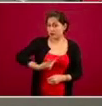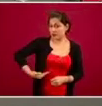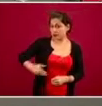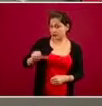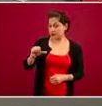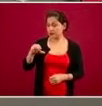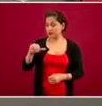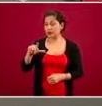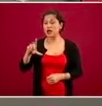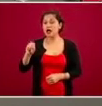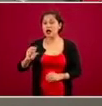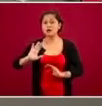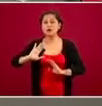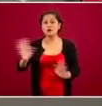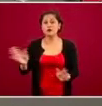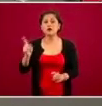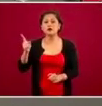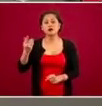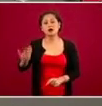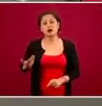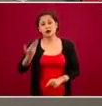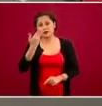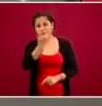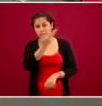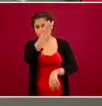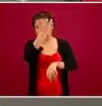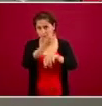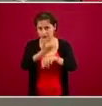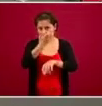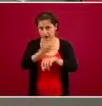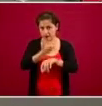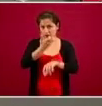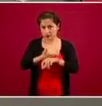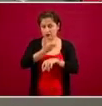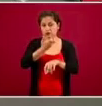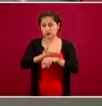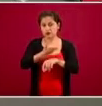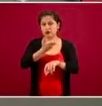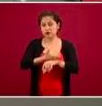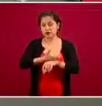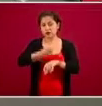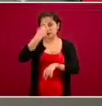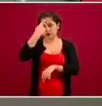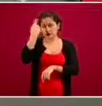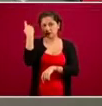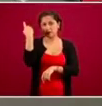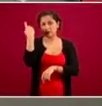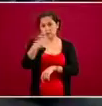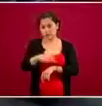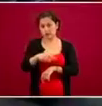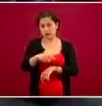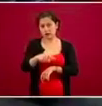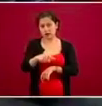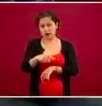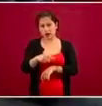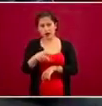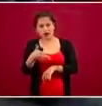President Andrés Manuel requested the government of the